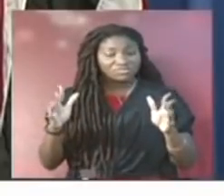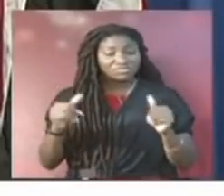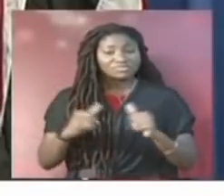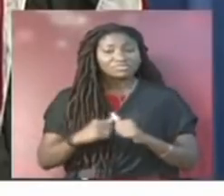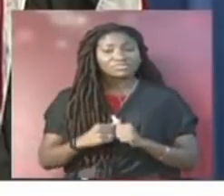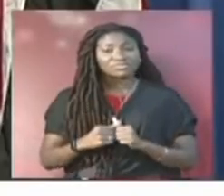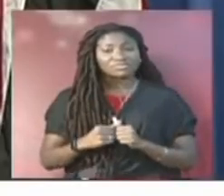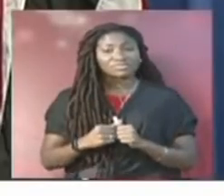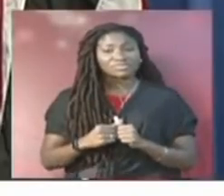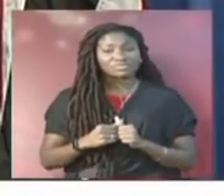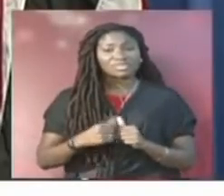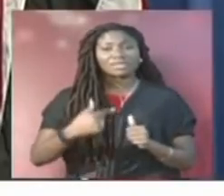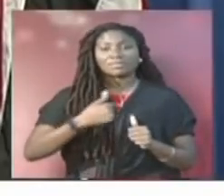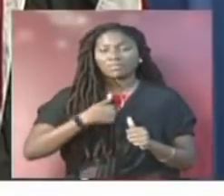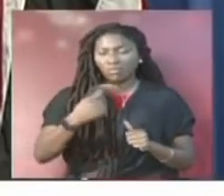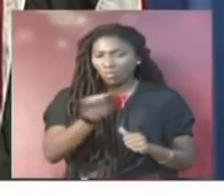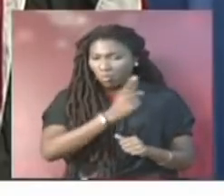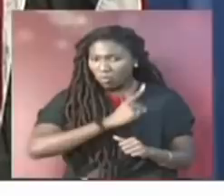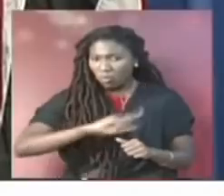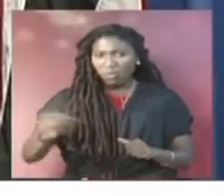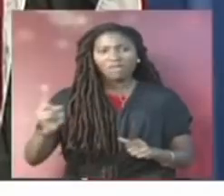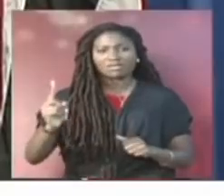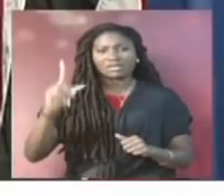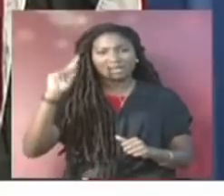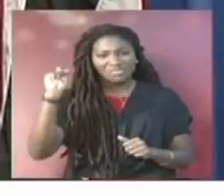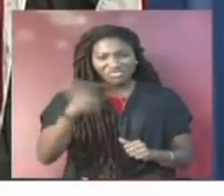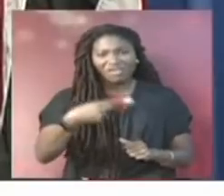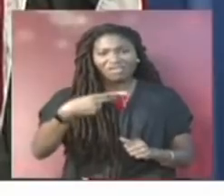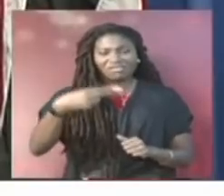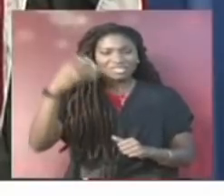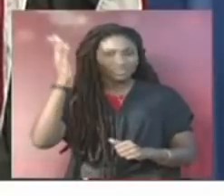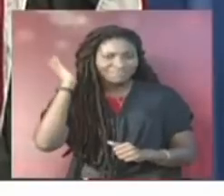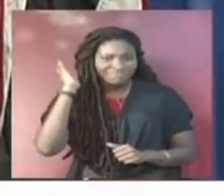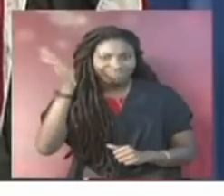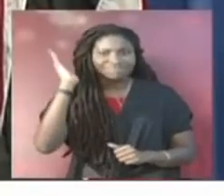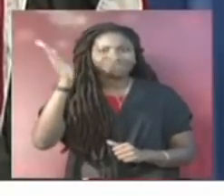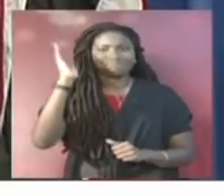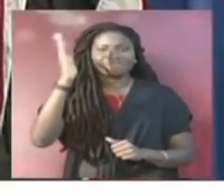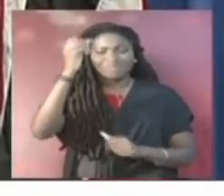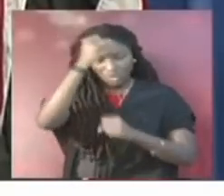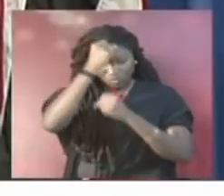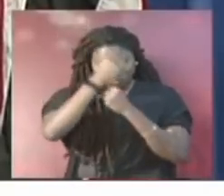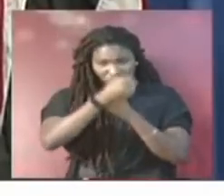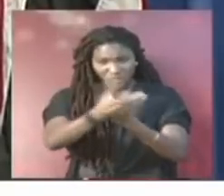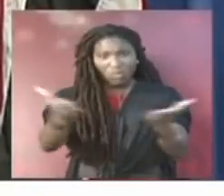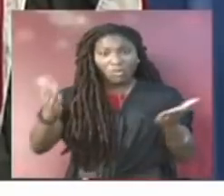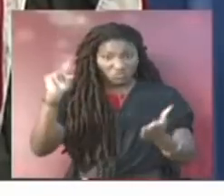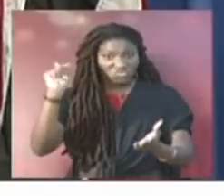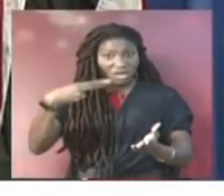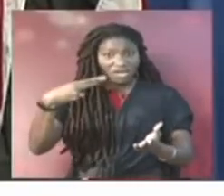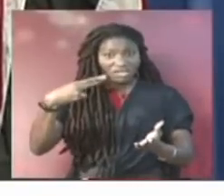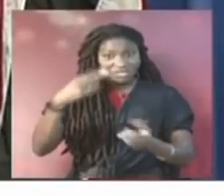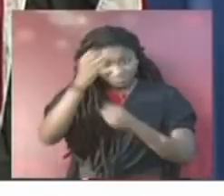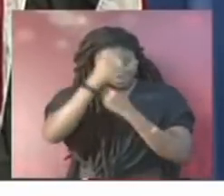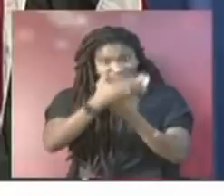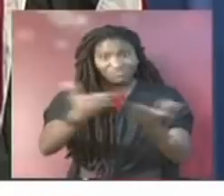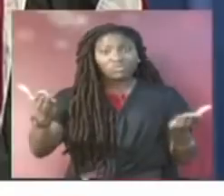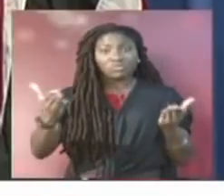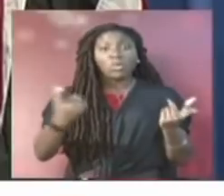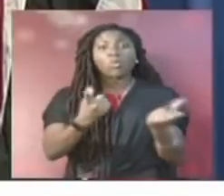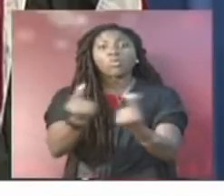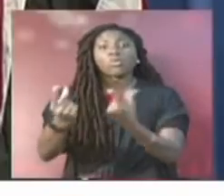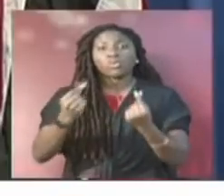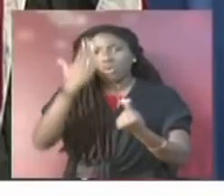address the country on the actions that we had to take in response to the numbers that were coming at